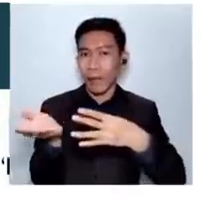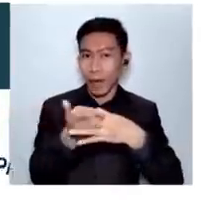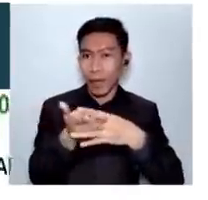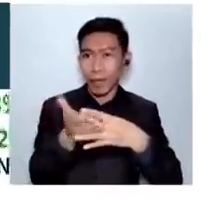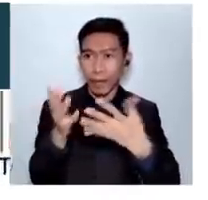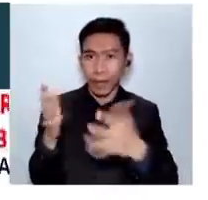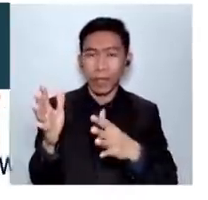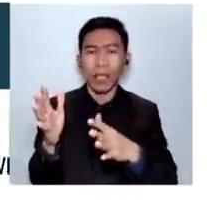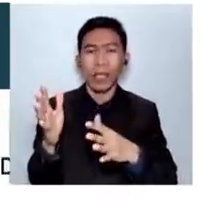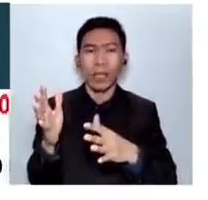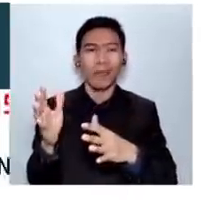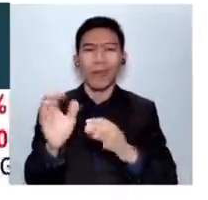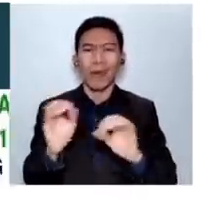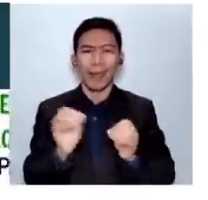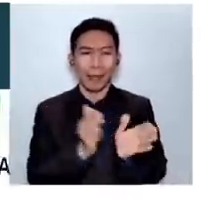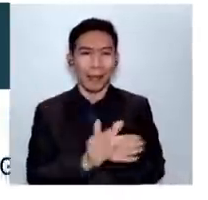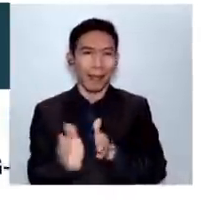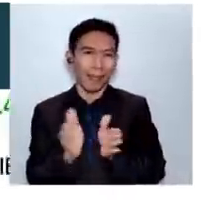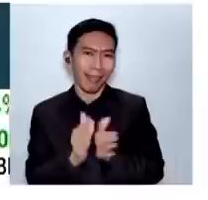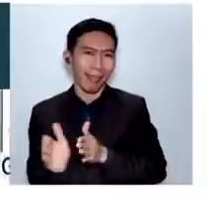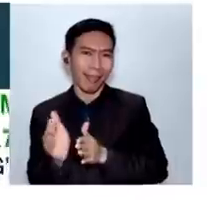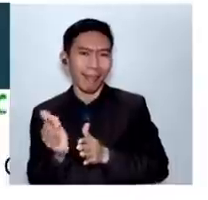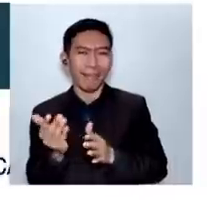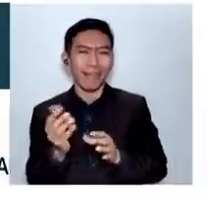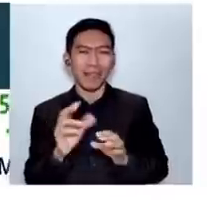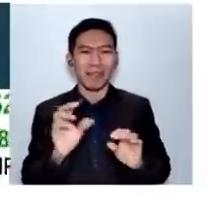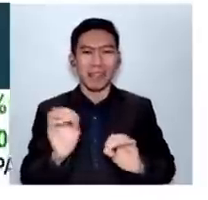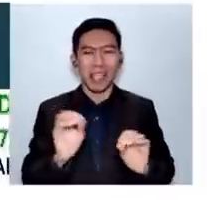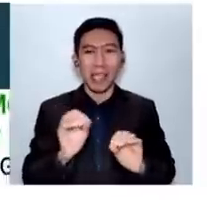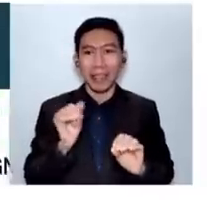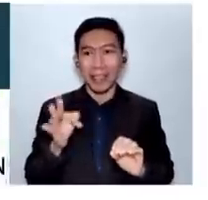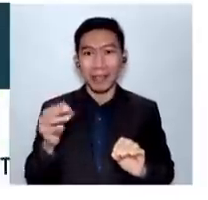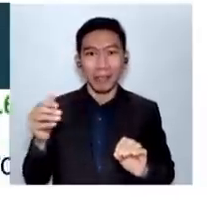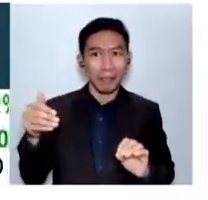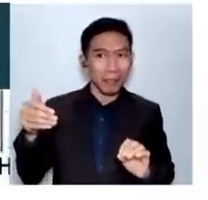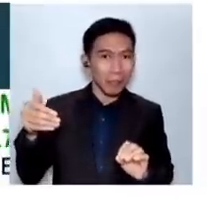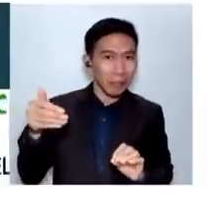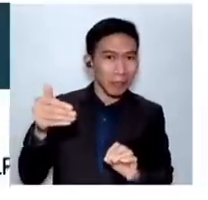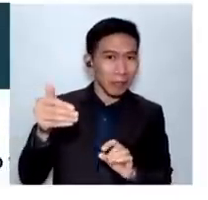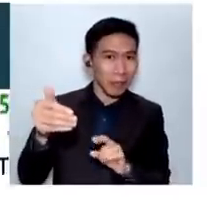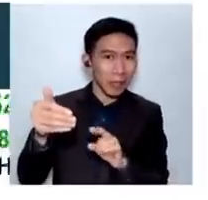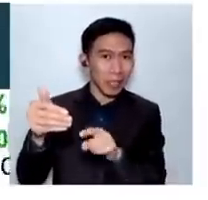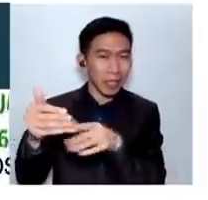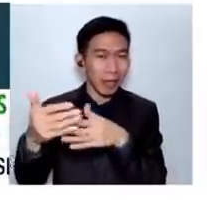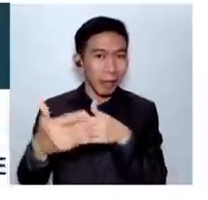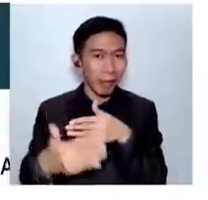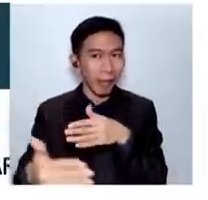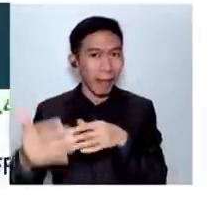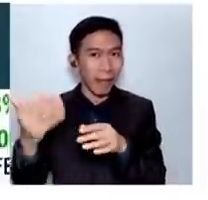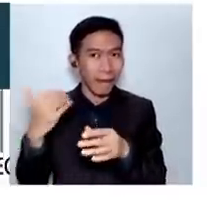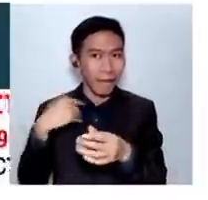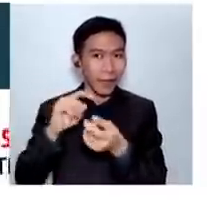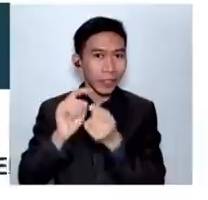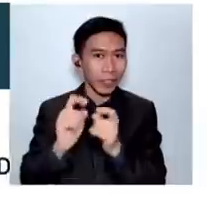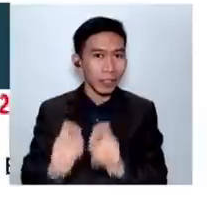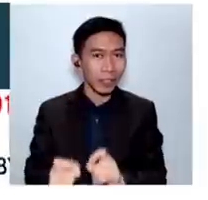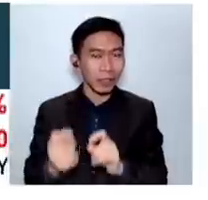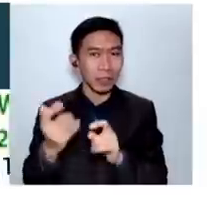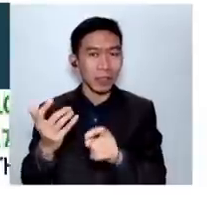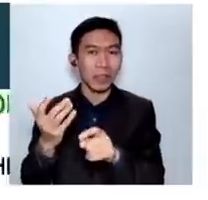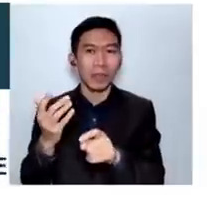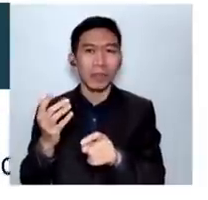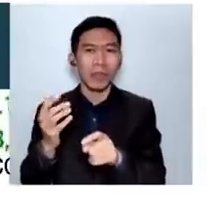So if there should be developments after the filing, then we did not consider this when we